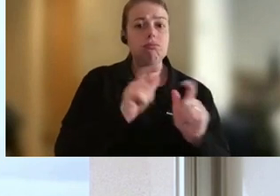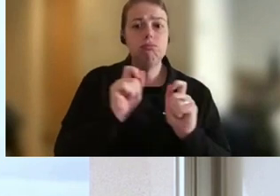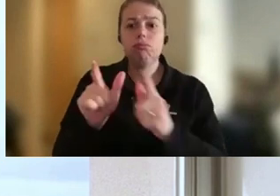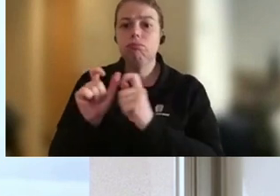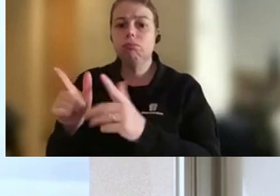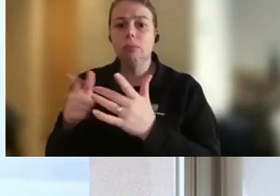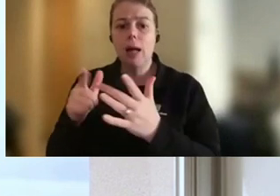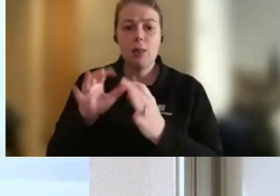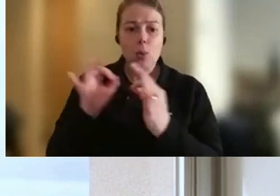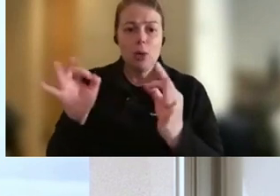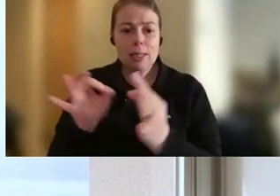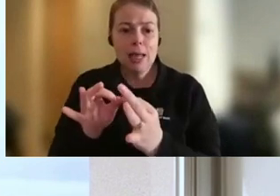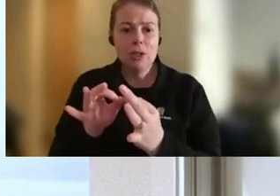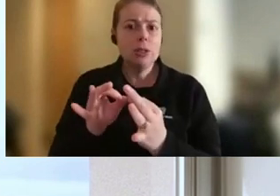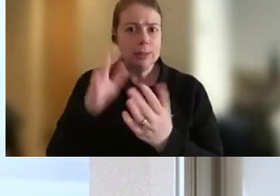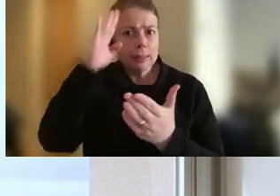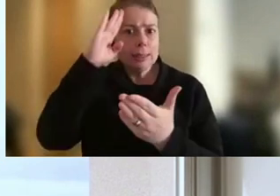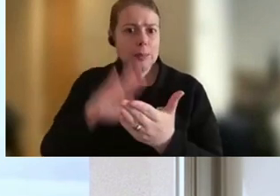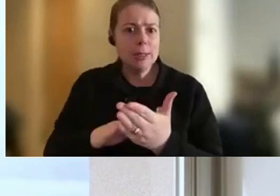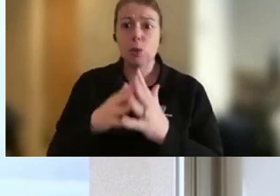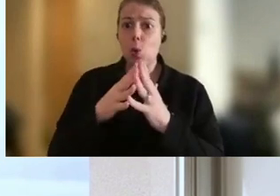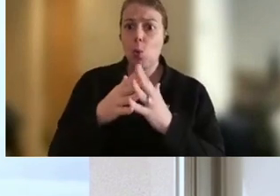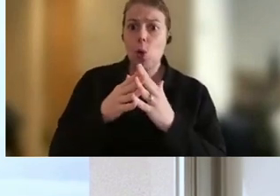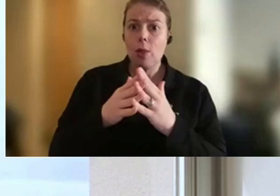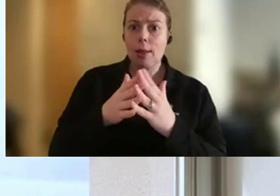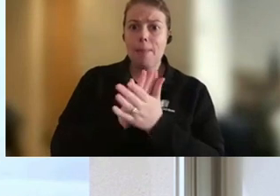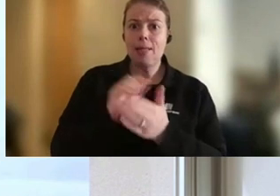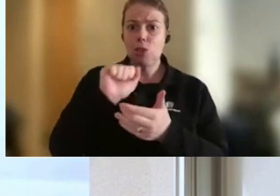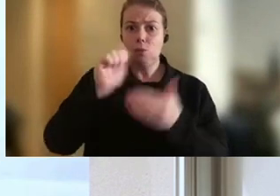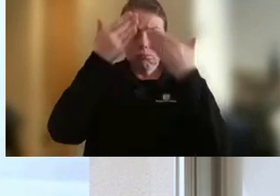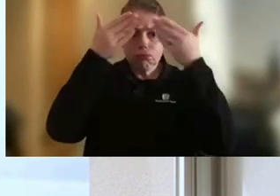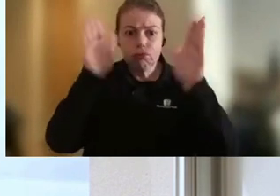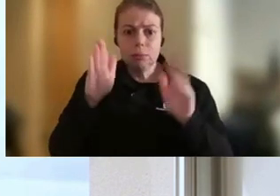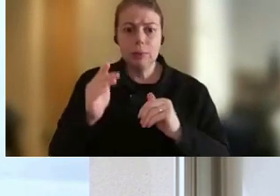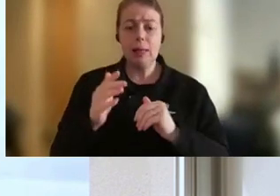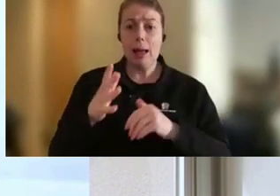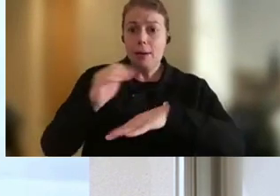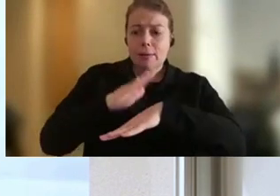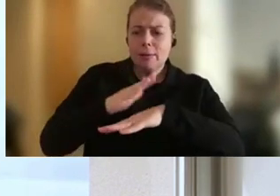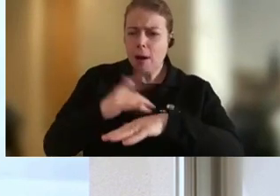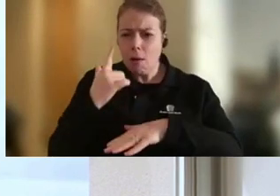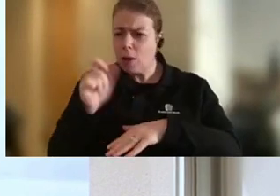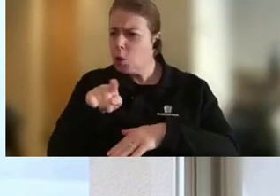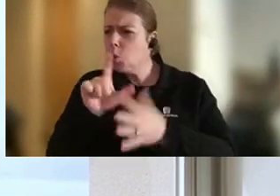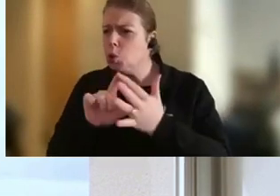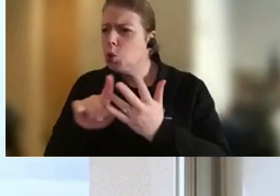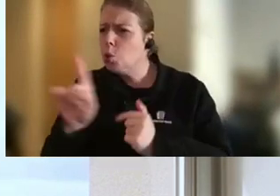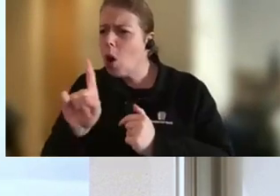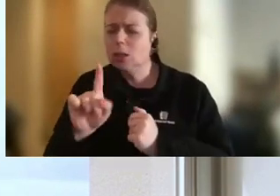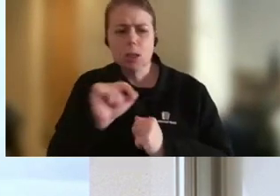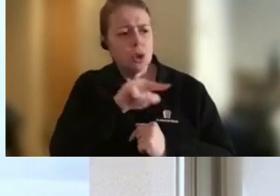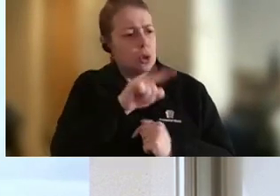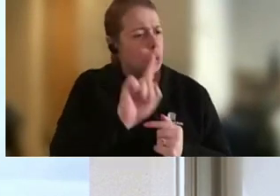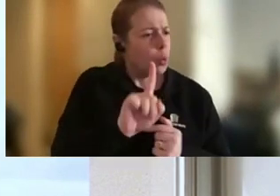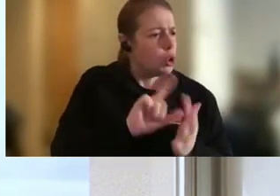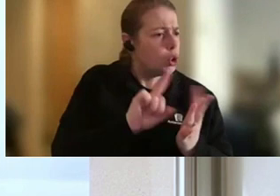expand your horizons and to go and spend time discovering what other agencies do and sharing your talent around. But at the